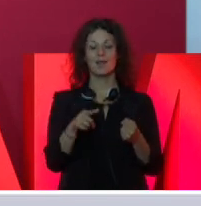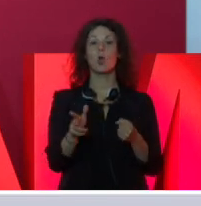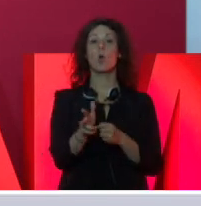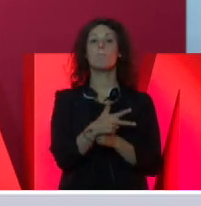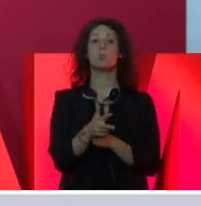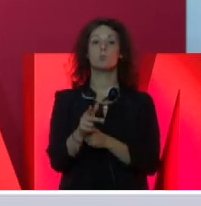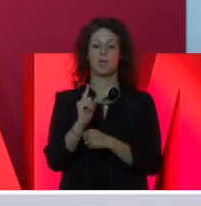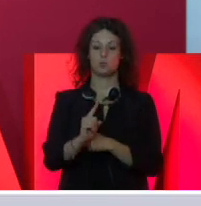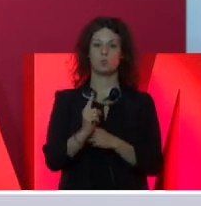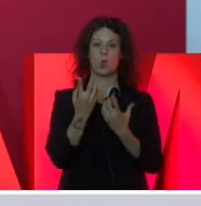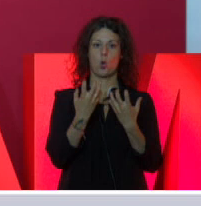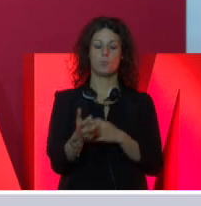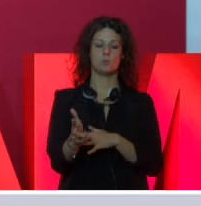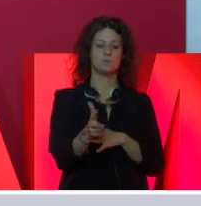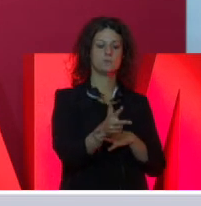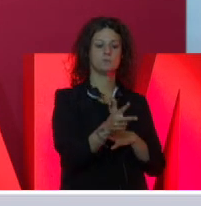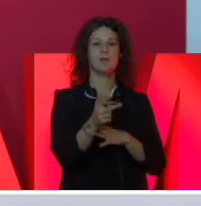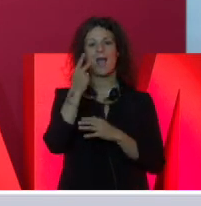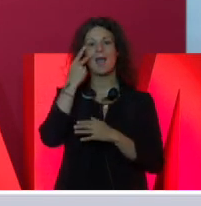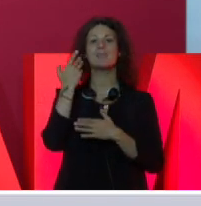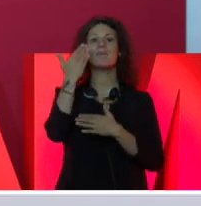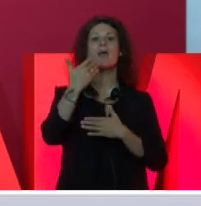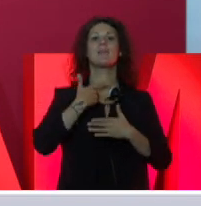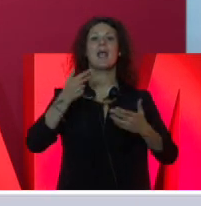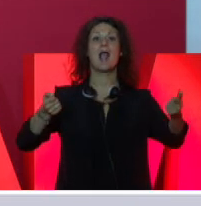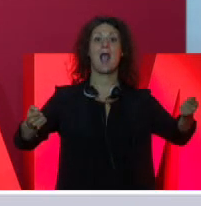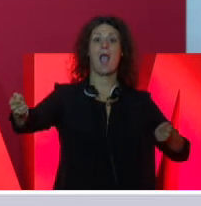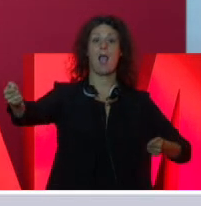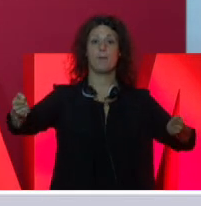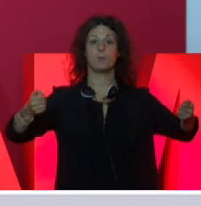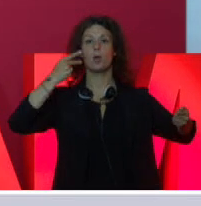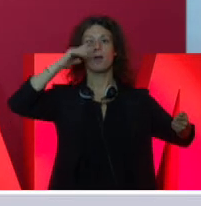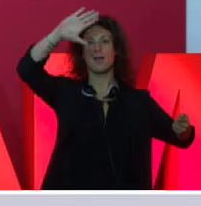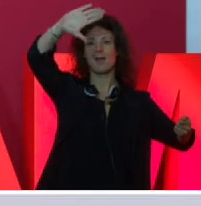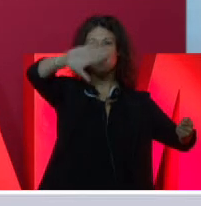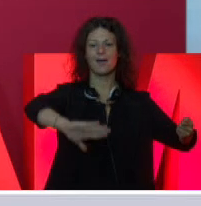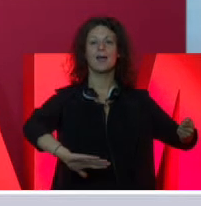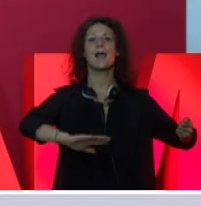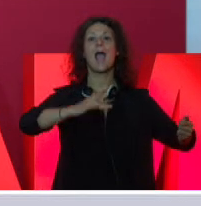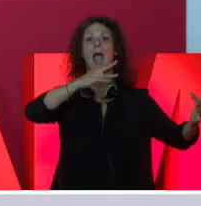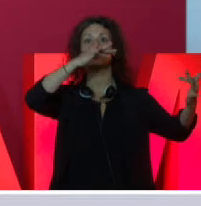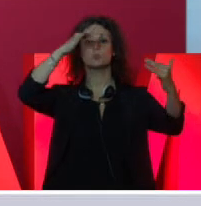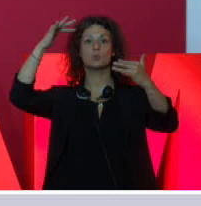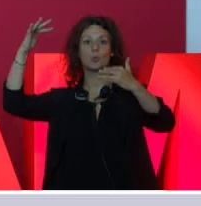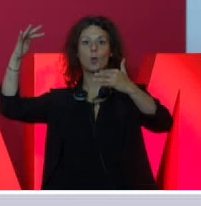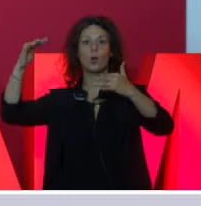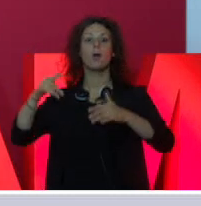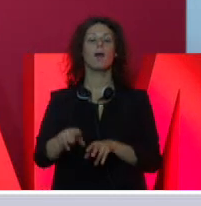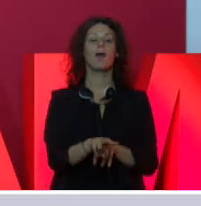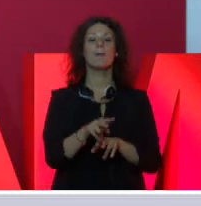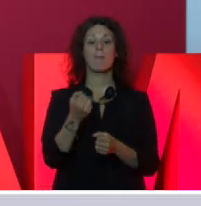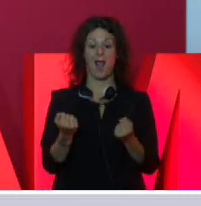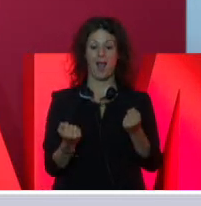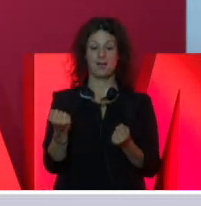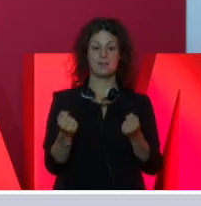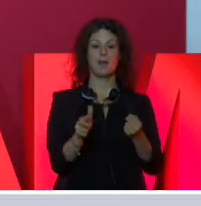viewing system placed on board the car mistook a white van for a piece of the sky, and so